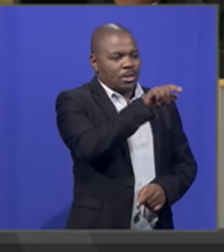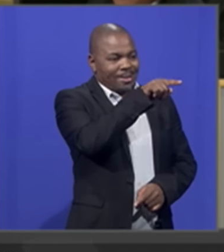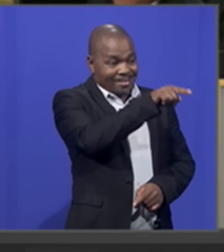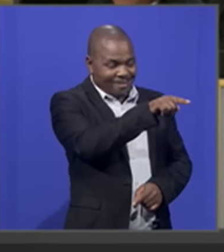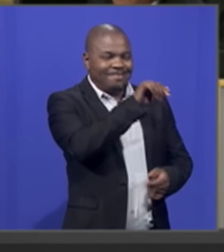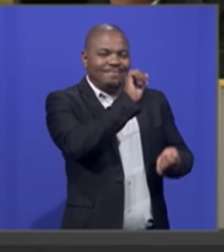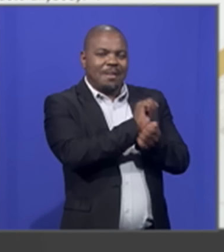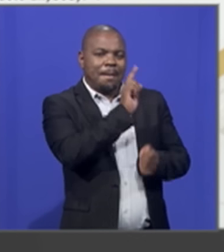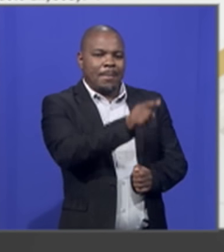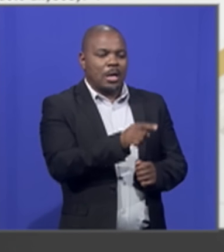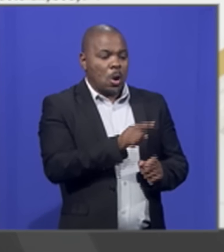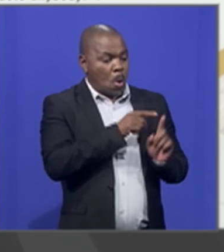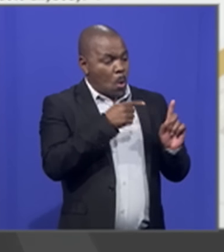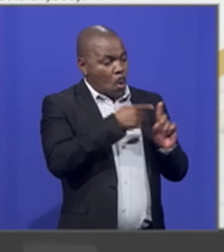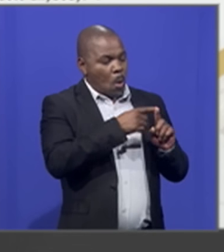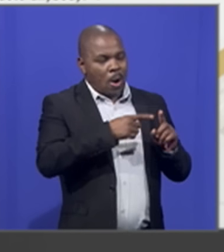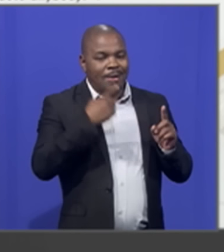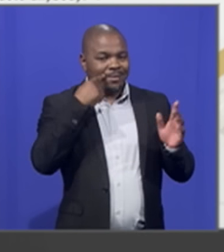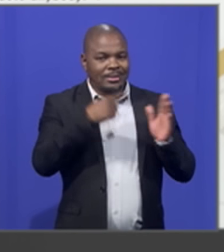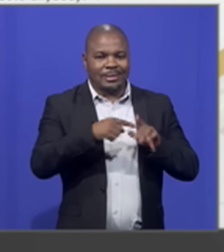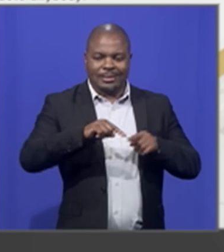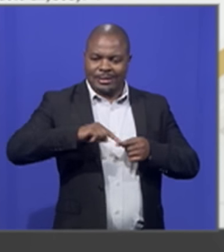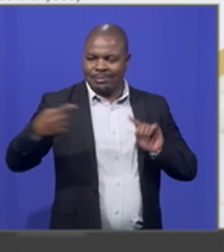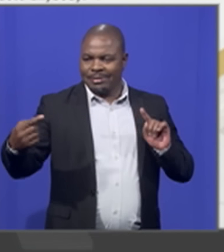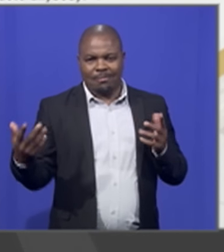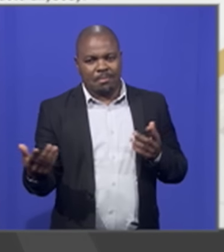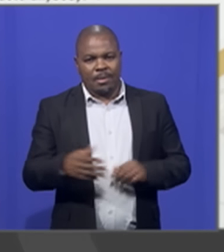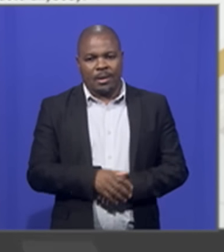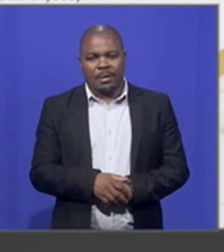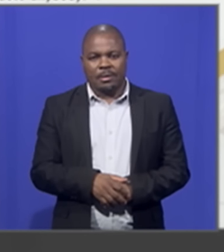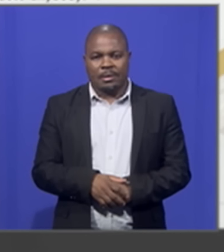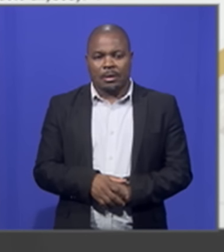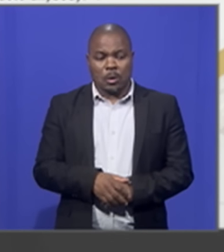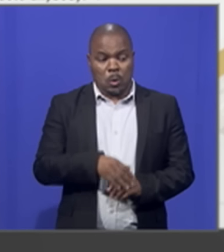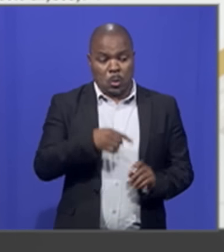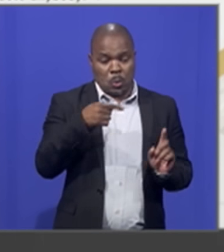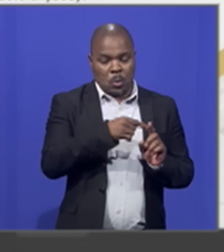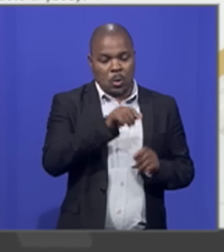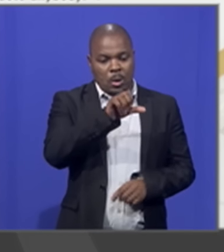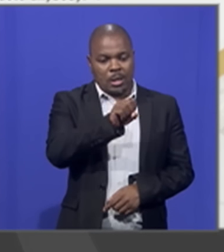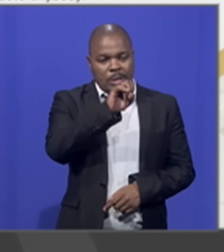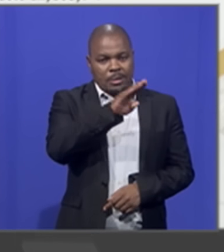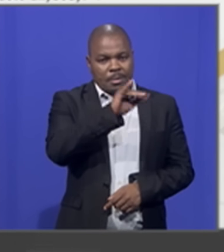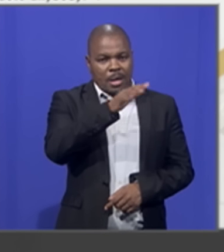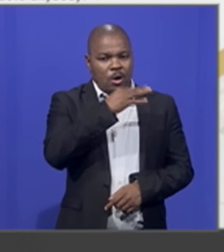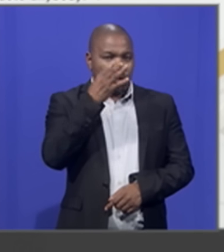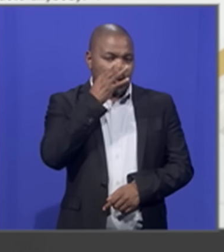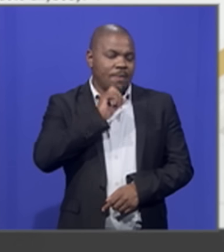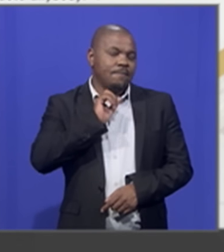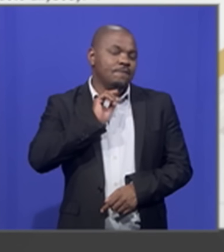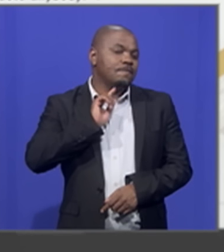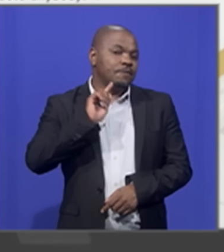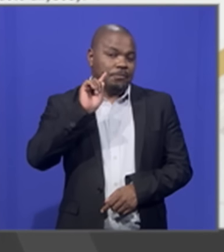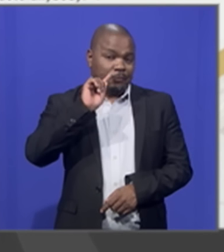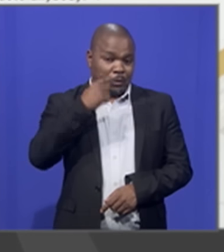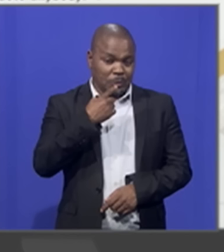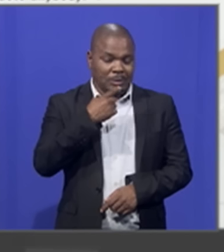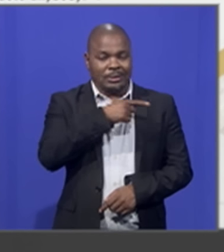bja Sibiya. Is Lieutenant General Sibiya giving false evidence when he makes that denial on